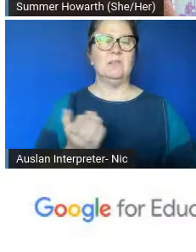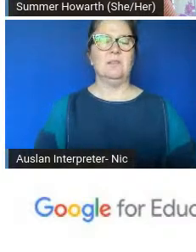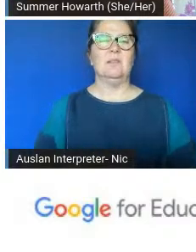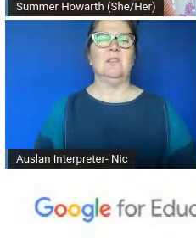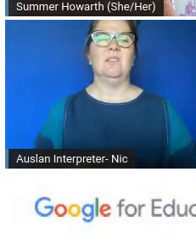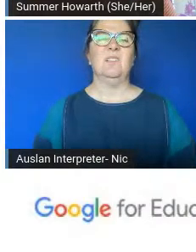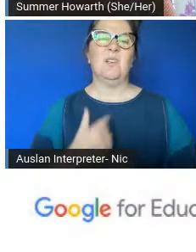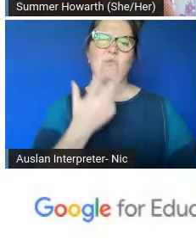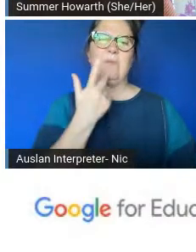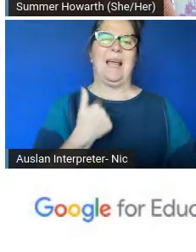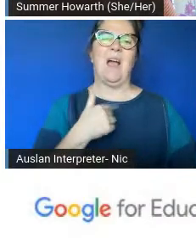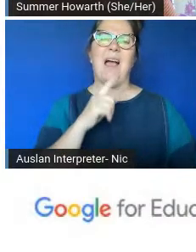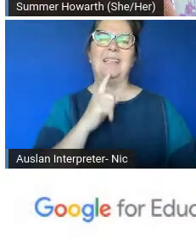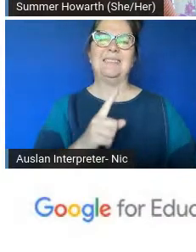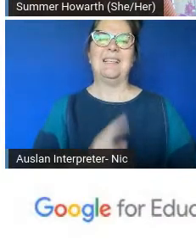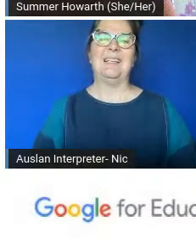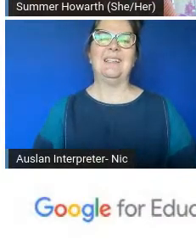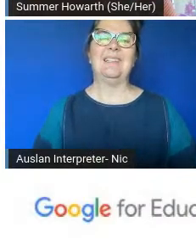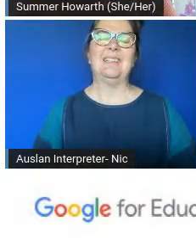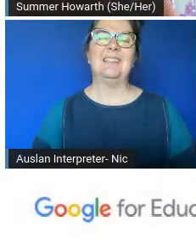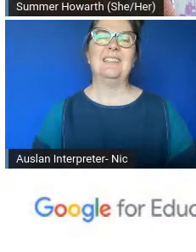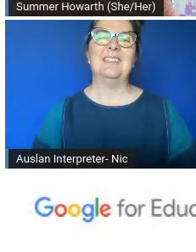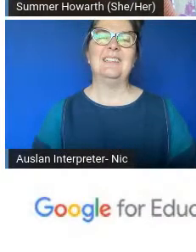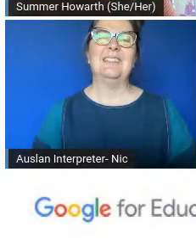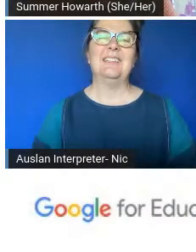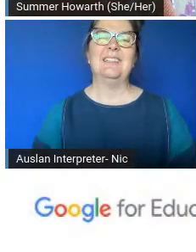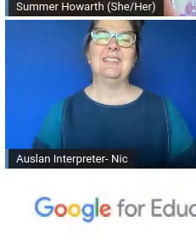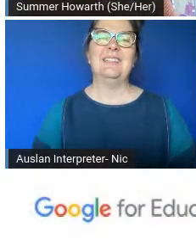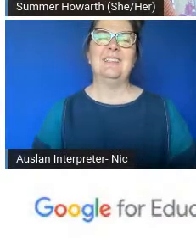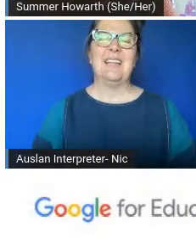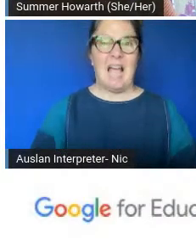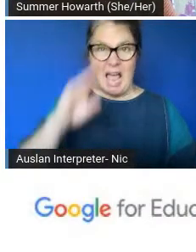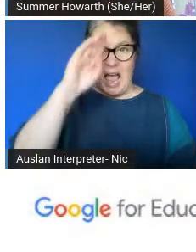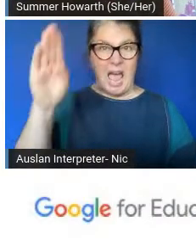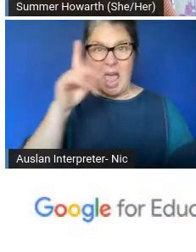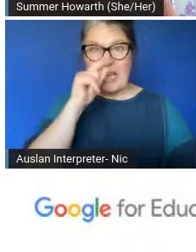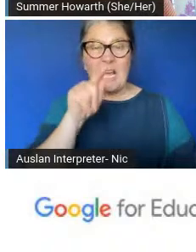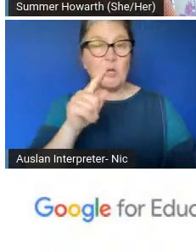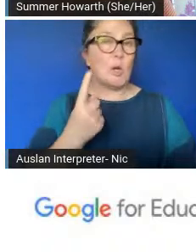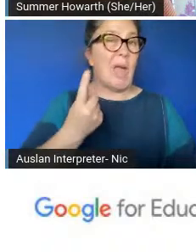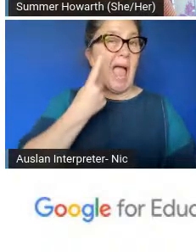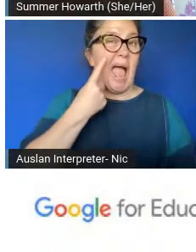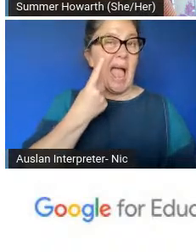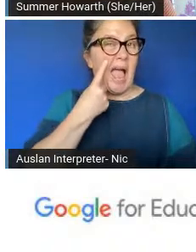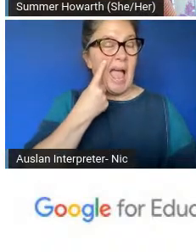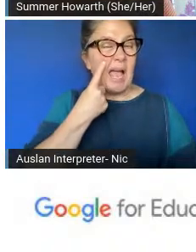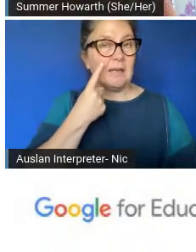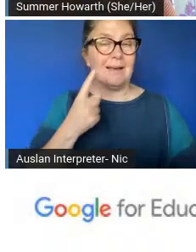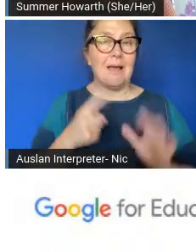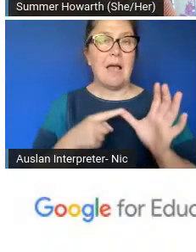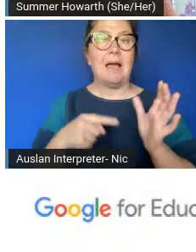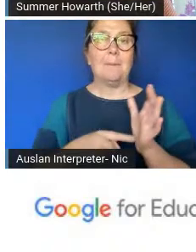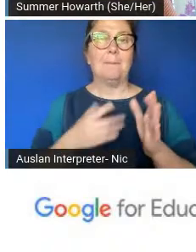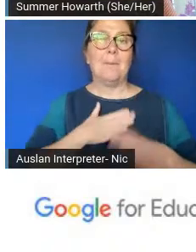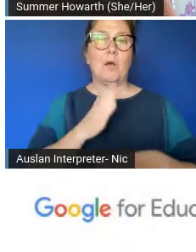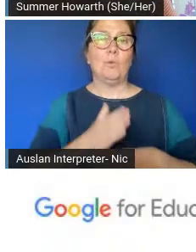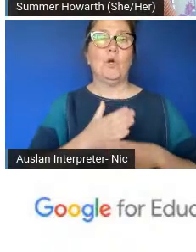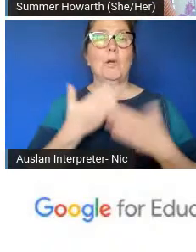say, hey, could you have a look at my work,